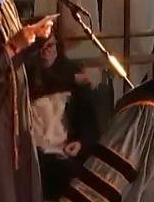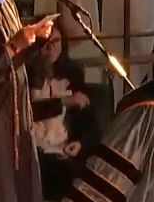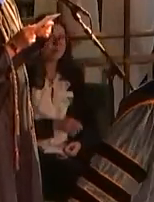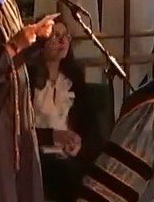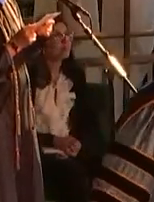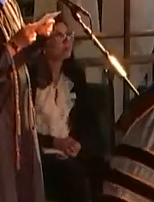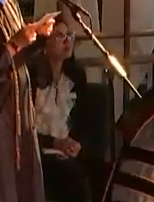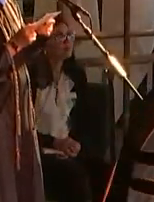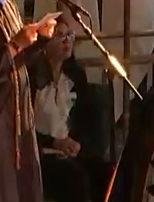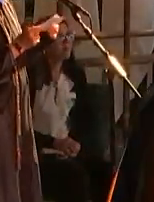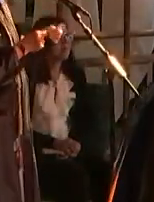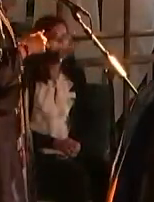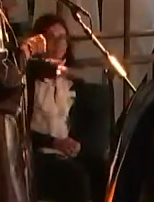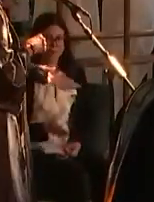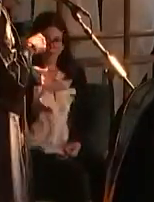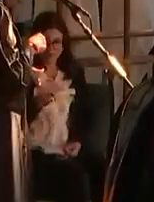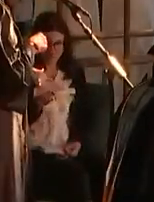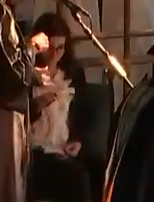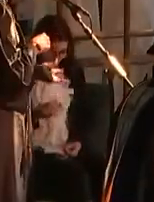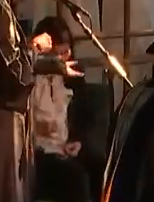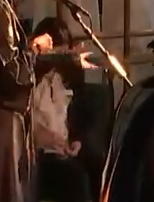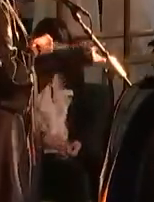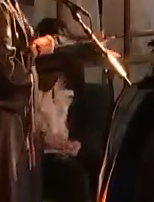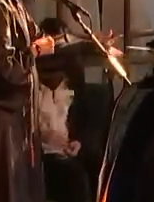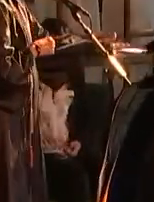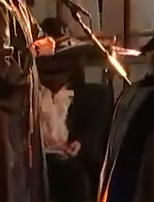Marcelo Vincent Loro.